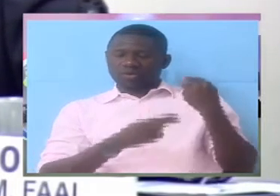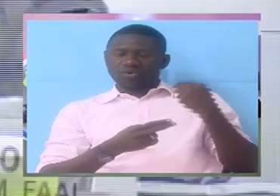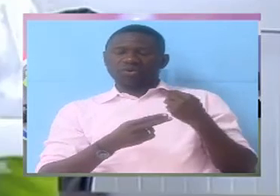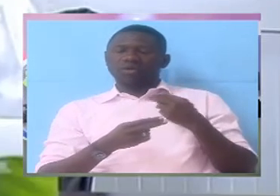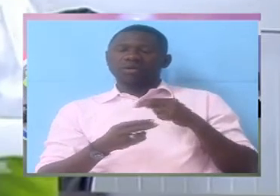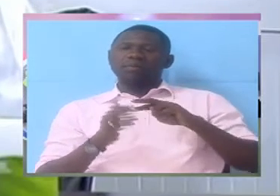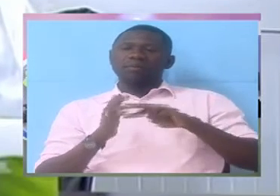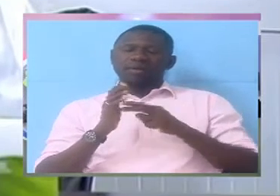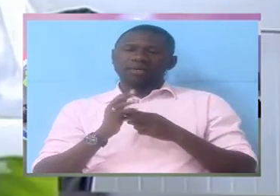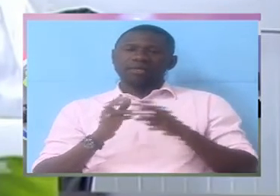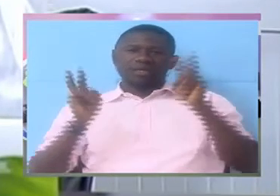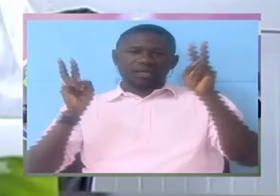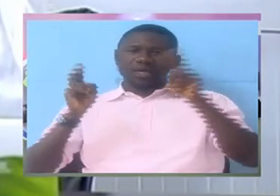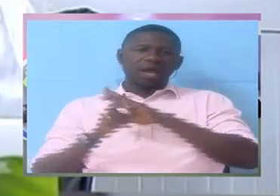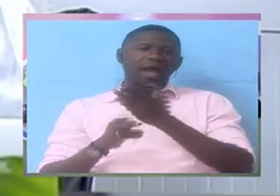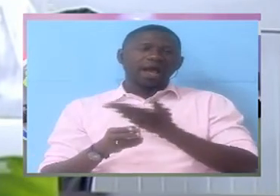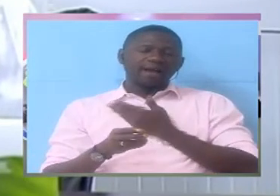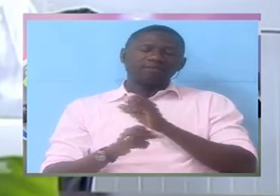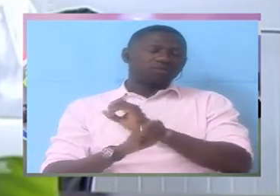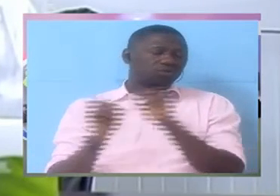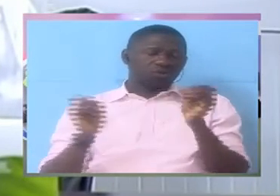true.